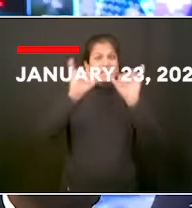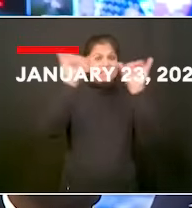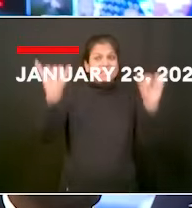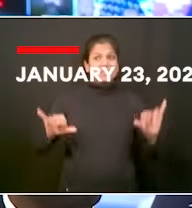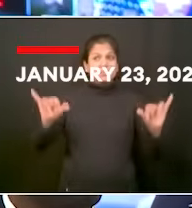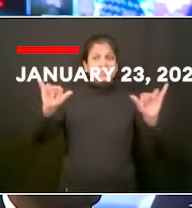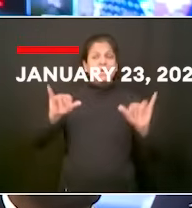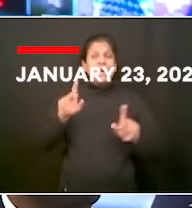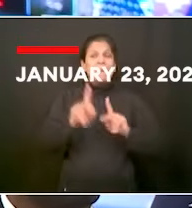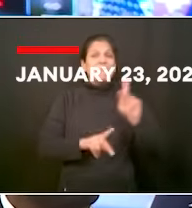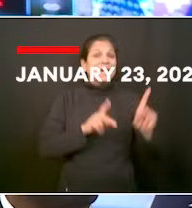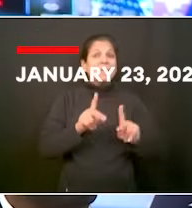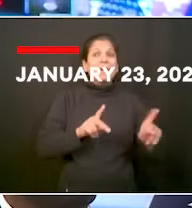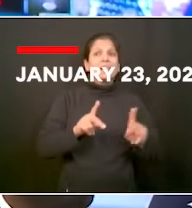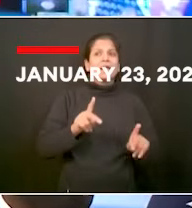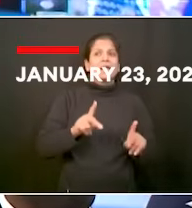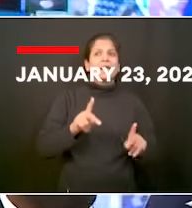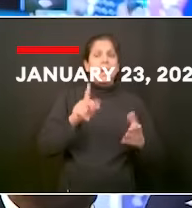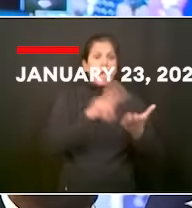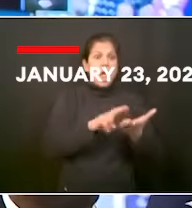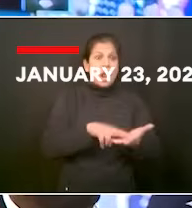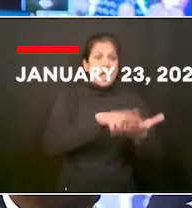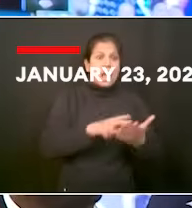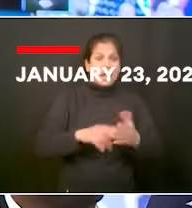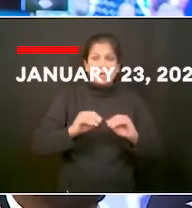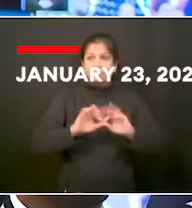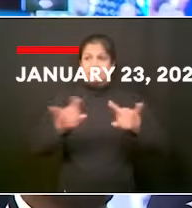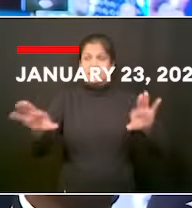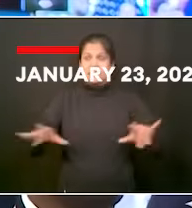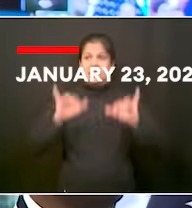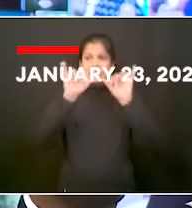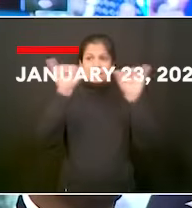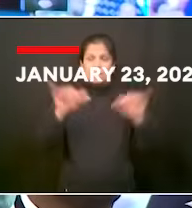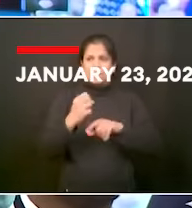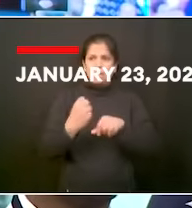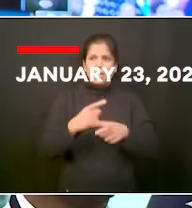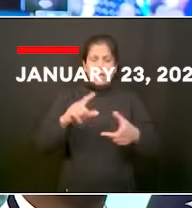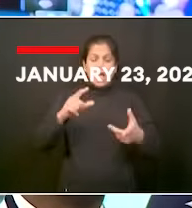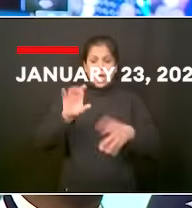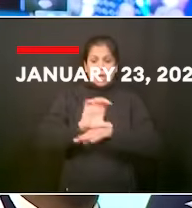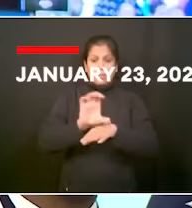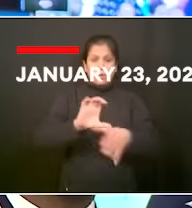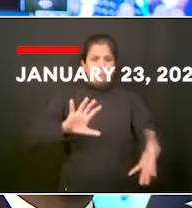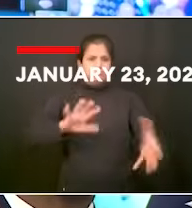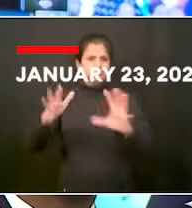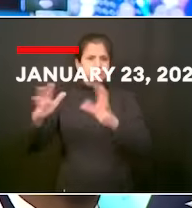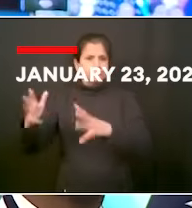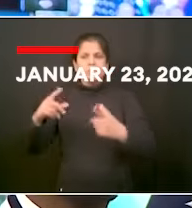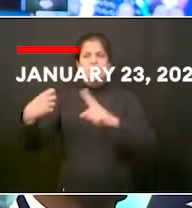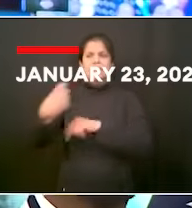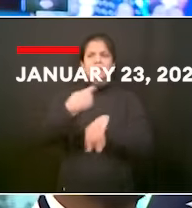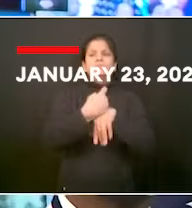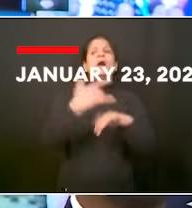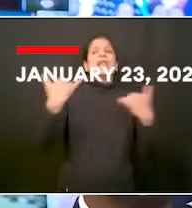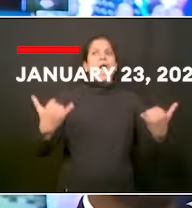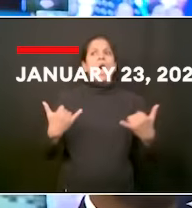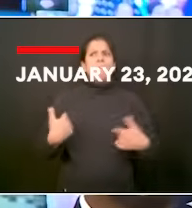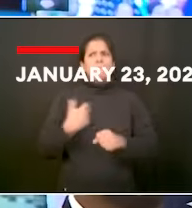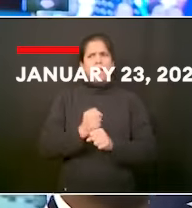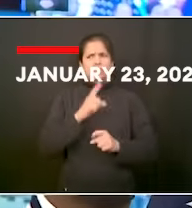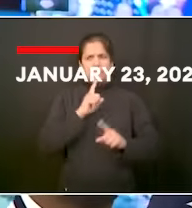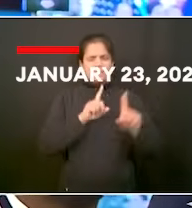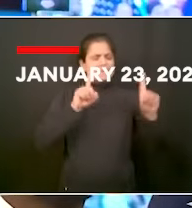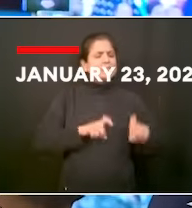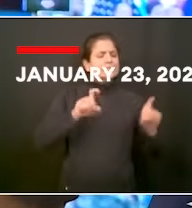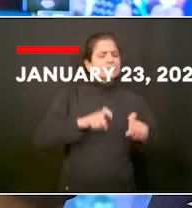so I've been heartened by the work that our incredible chancellor and all those of the DOE have done to stress test the system in advance.